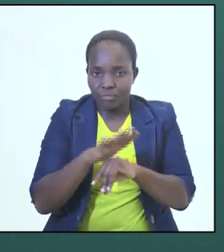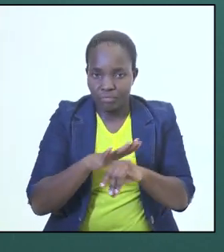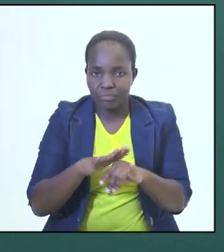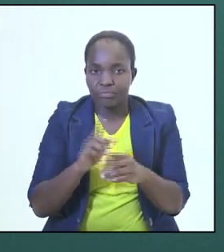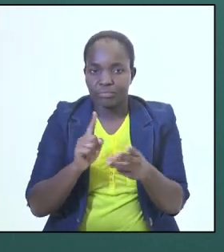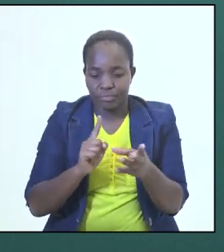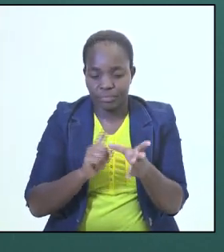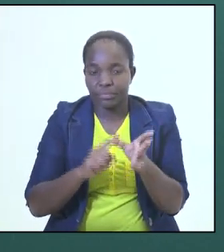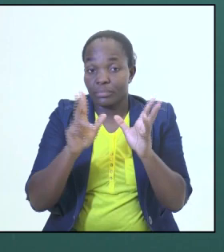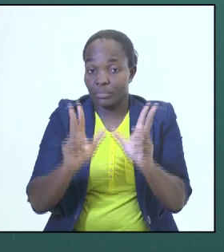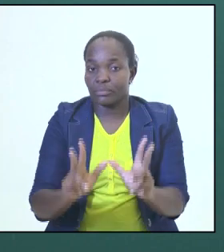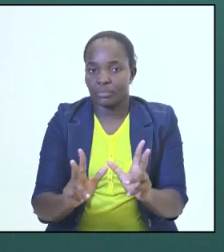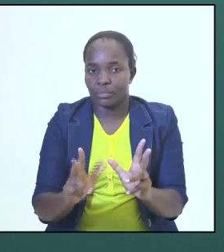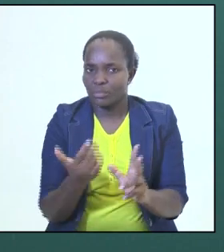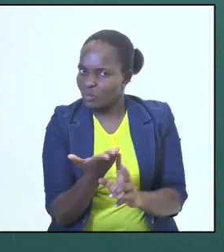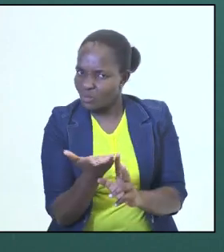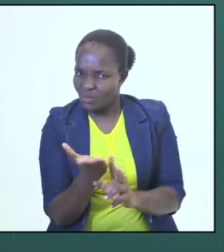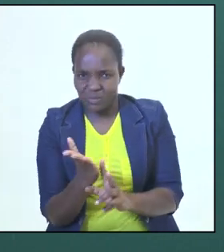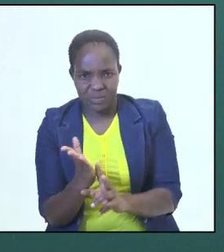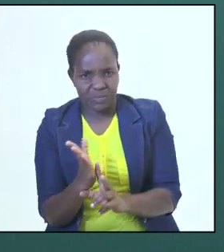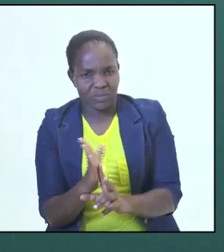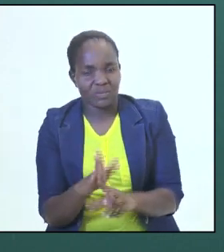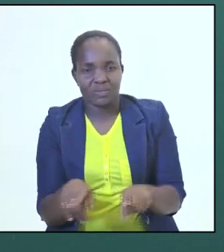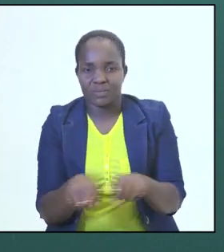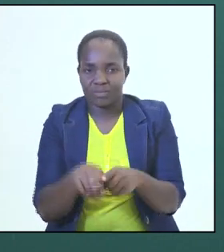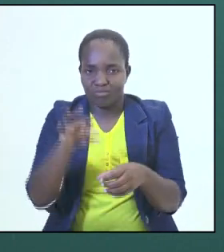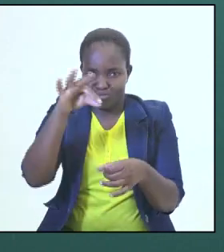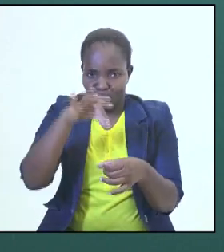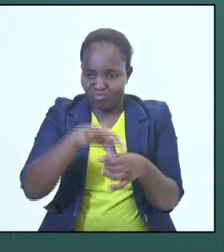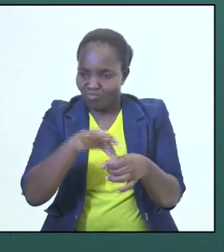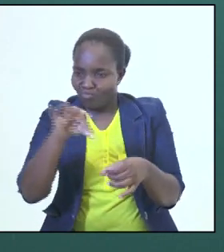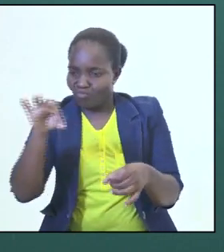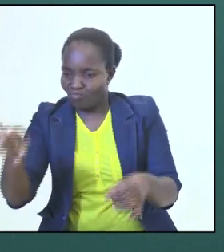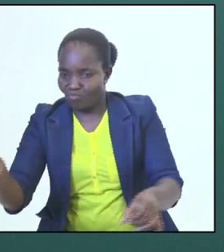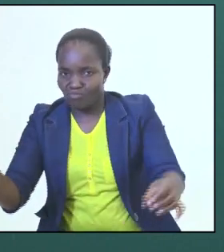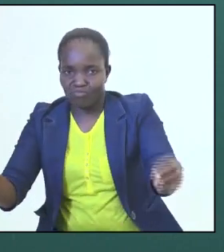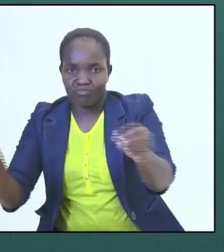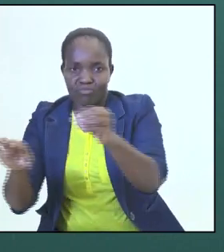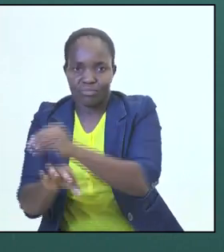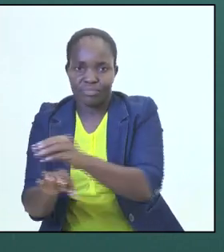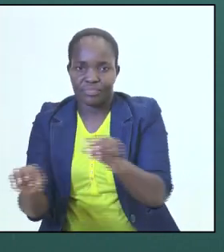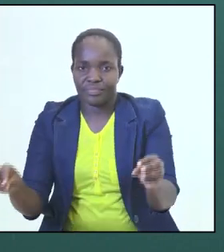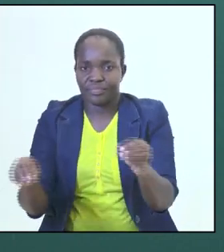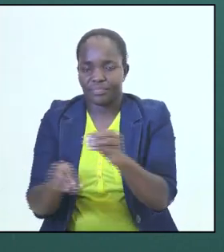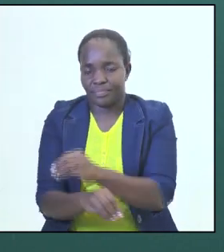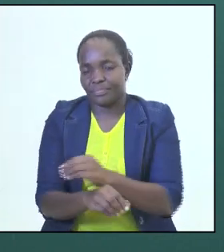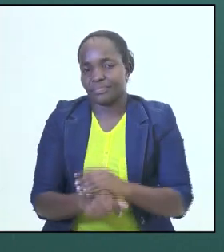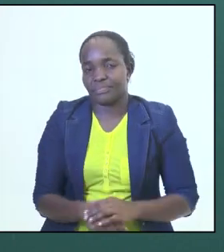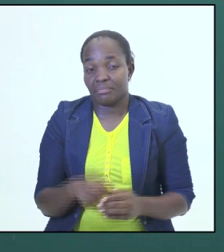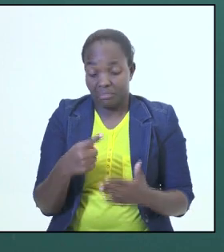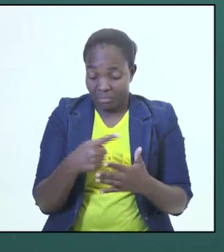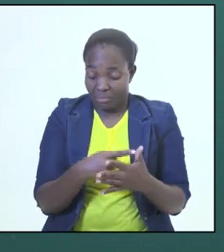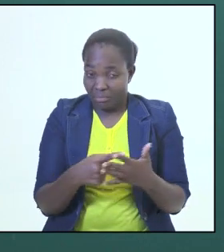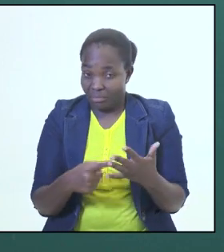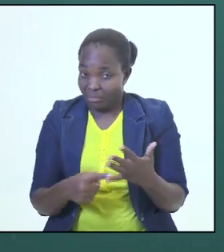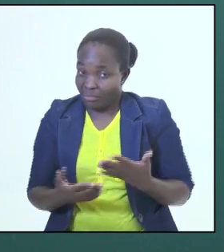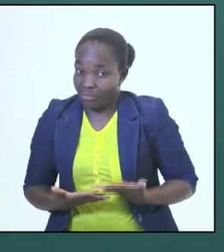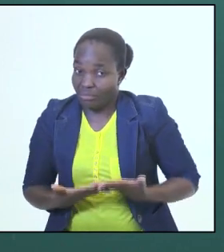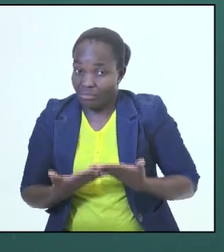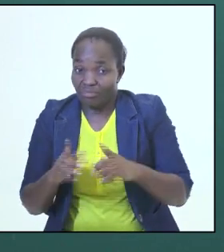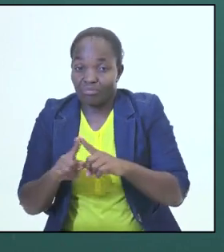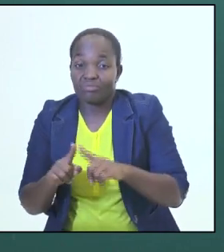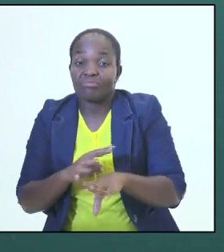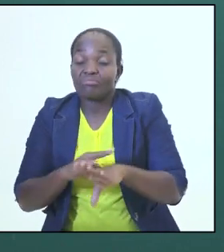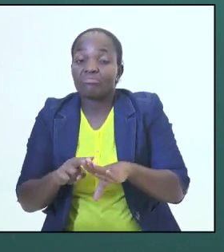animals, and humans are all agents of pollination. All these agents help in different ways to